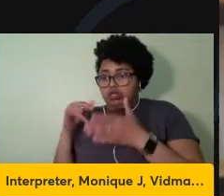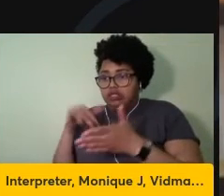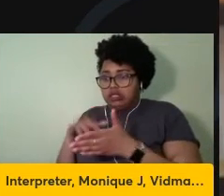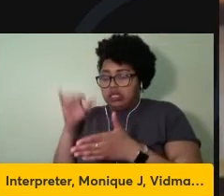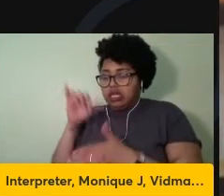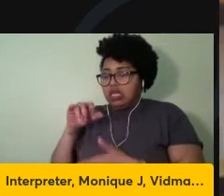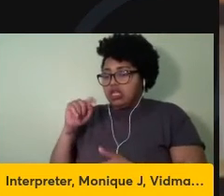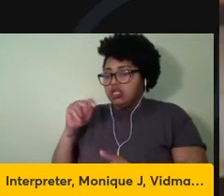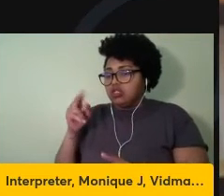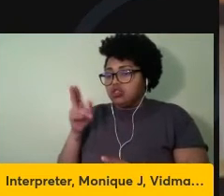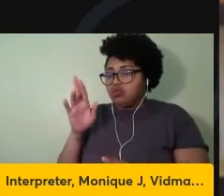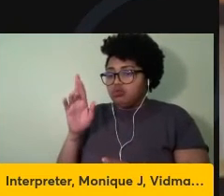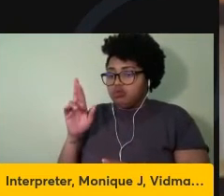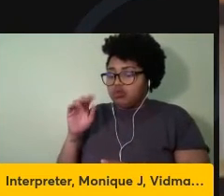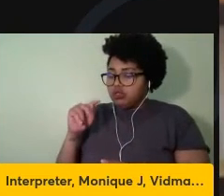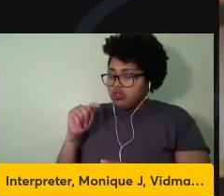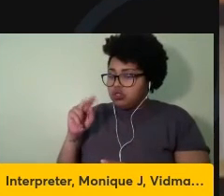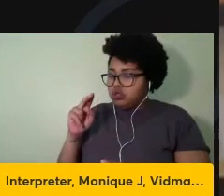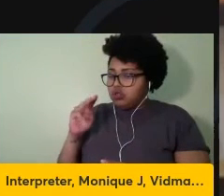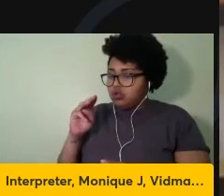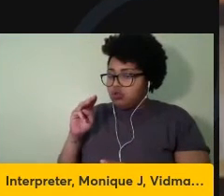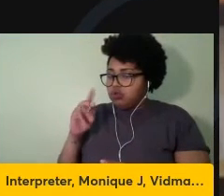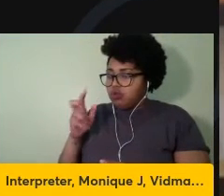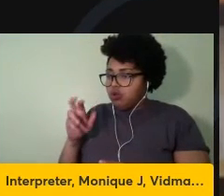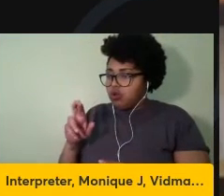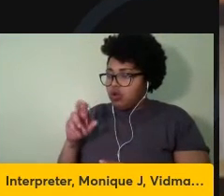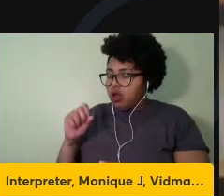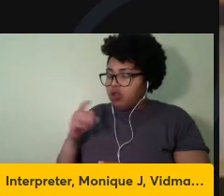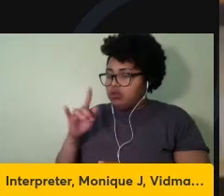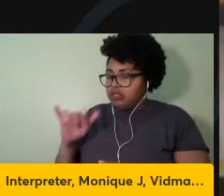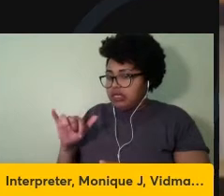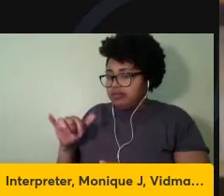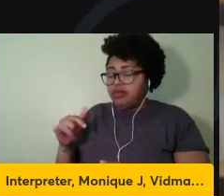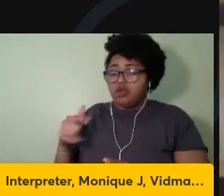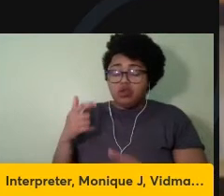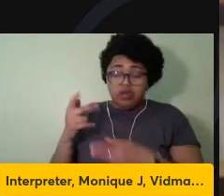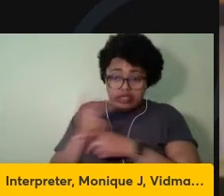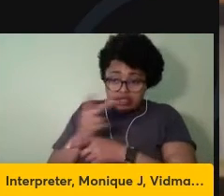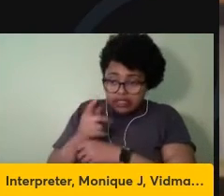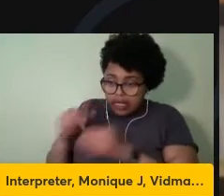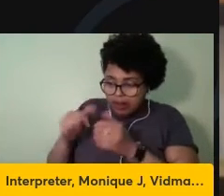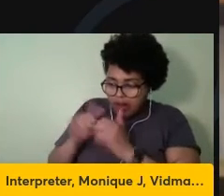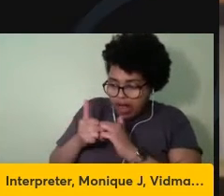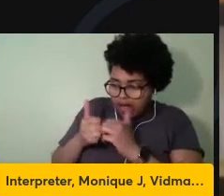started studying the roles of macrophages within the tumor microenvironment and how they affect tumor progression.